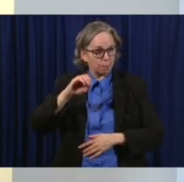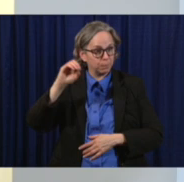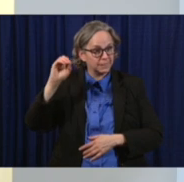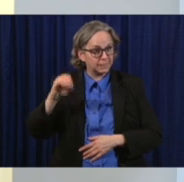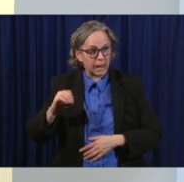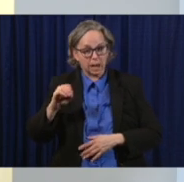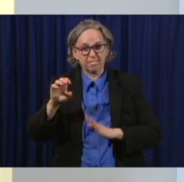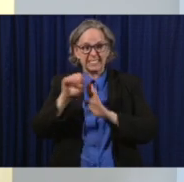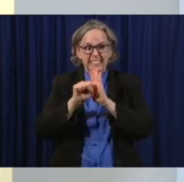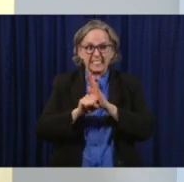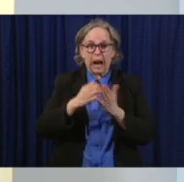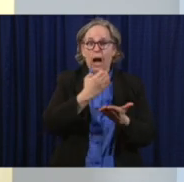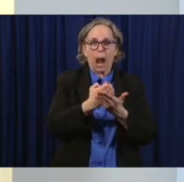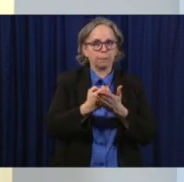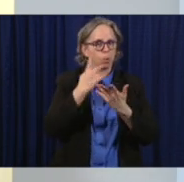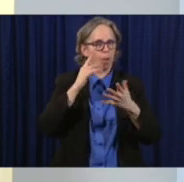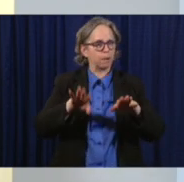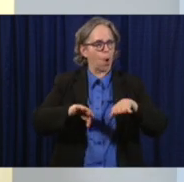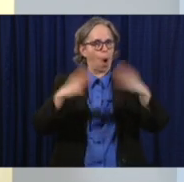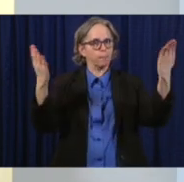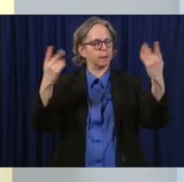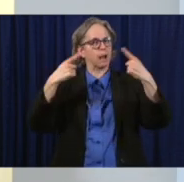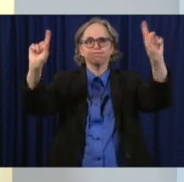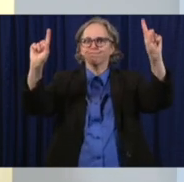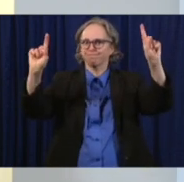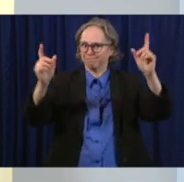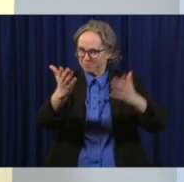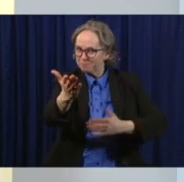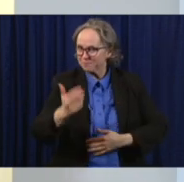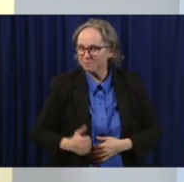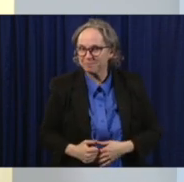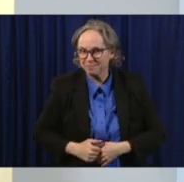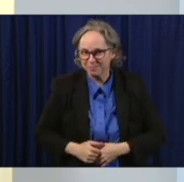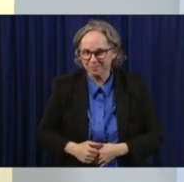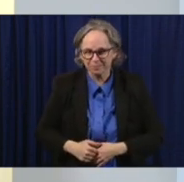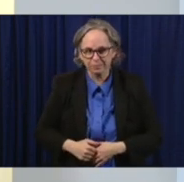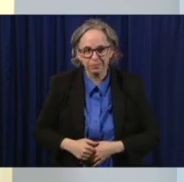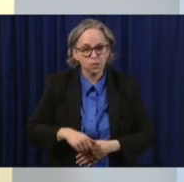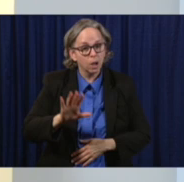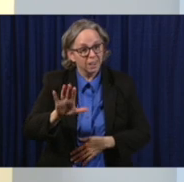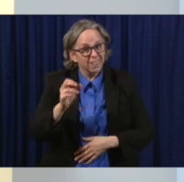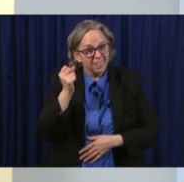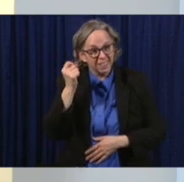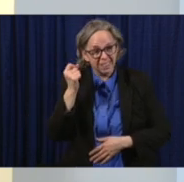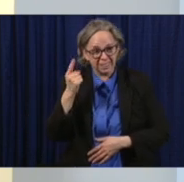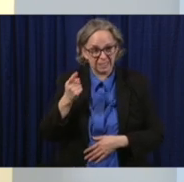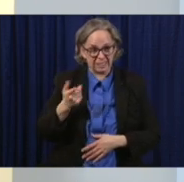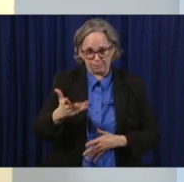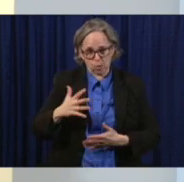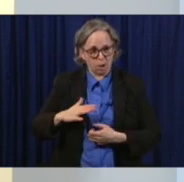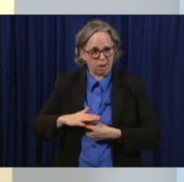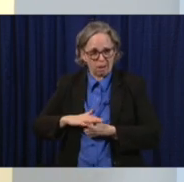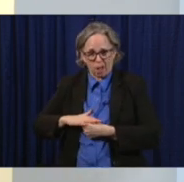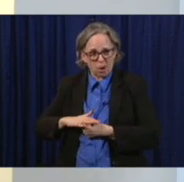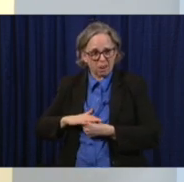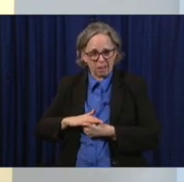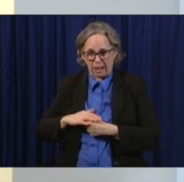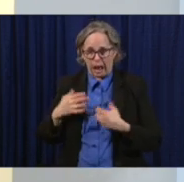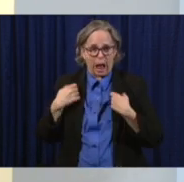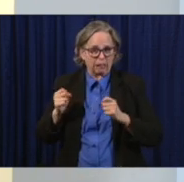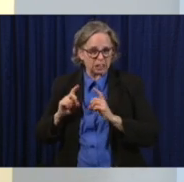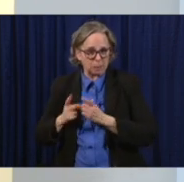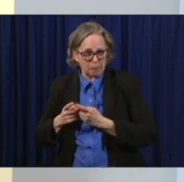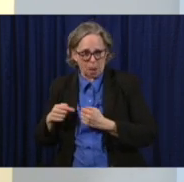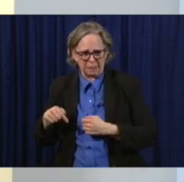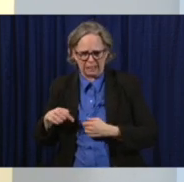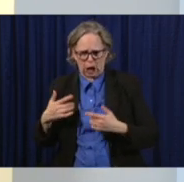we said this from the very beginning, if you're a local health department or a mayor or, and you have concerns about either the pace of the openings